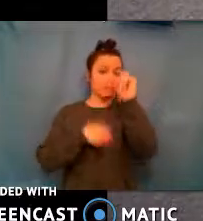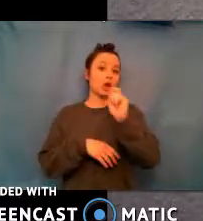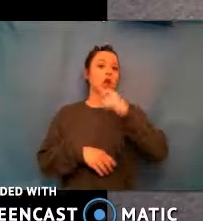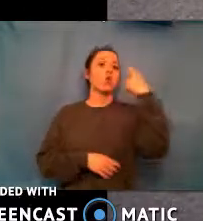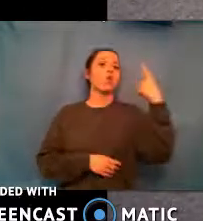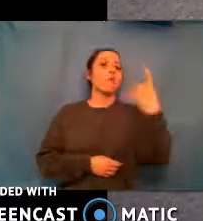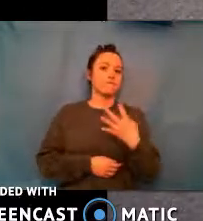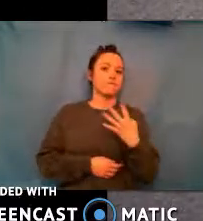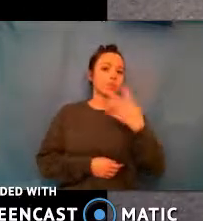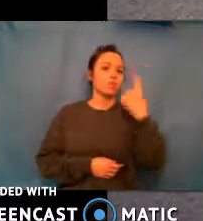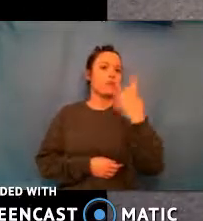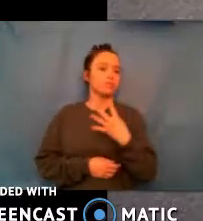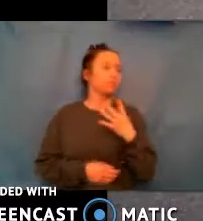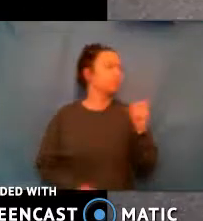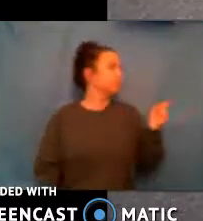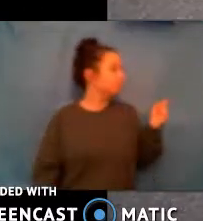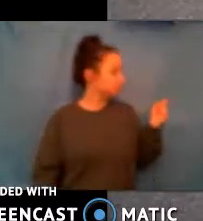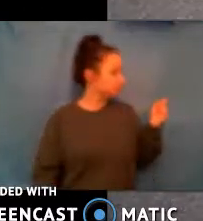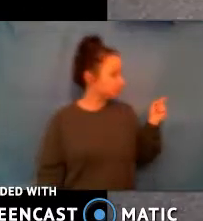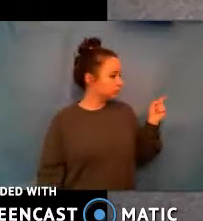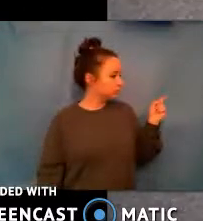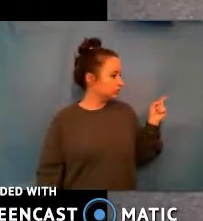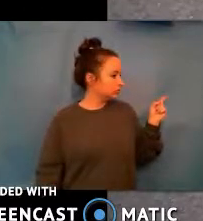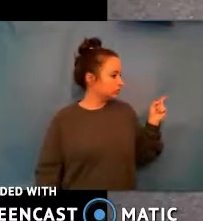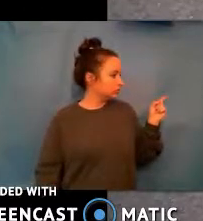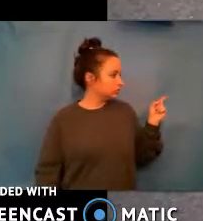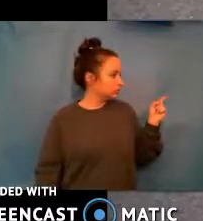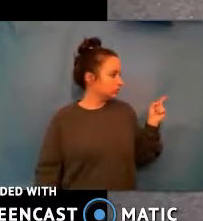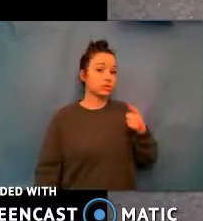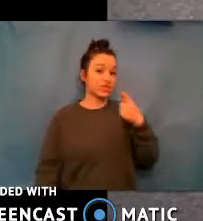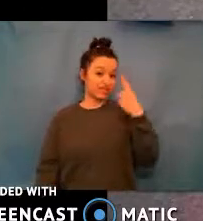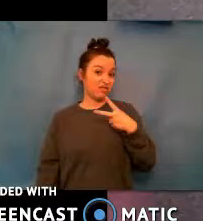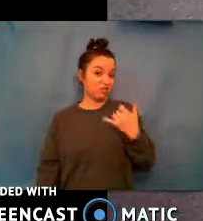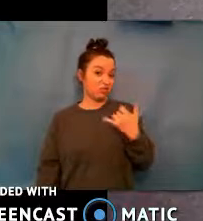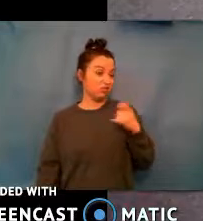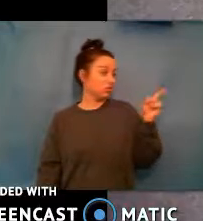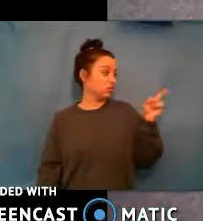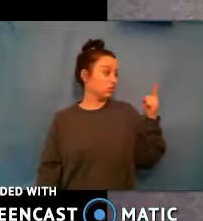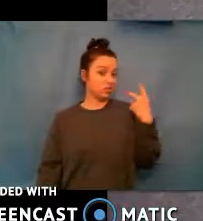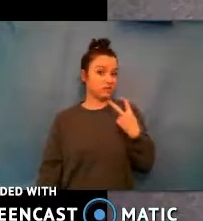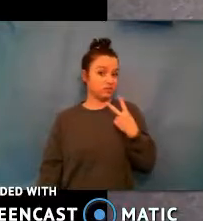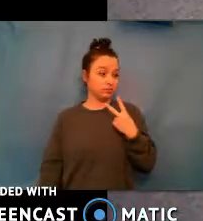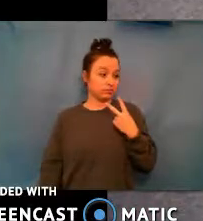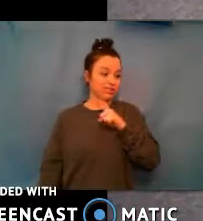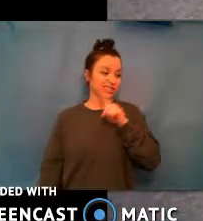the rectangle. So I'm going to draw one line to cut it in half. Let me grab a different pen